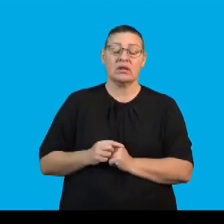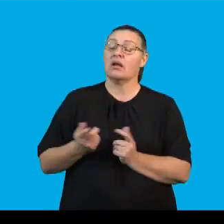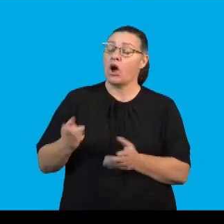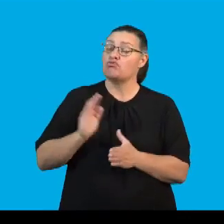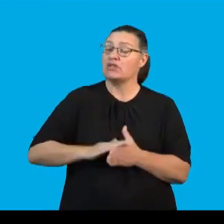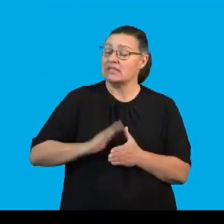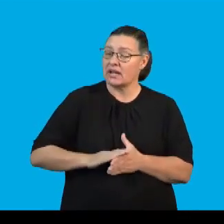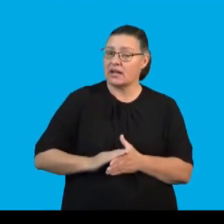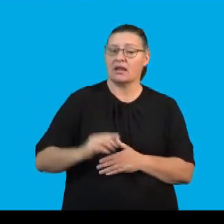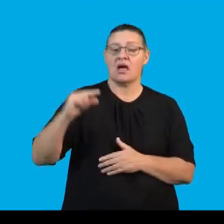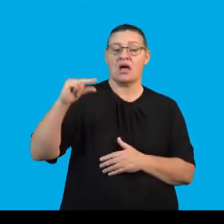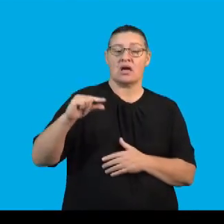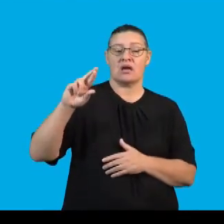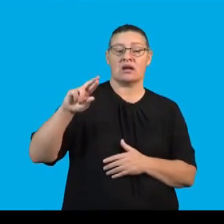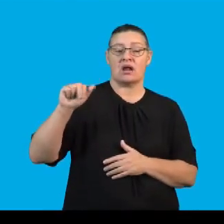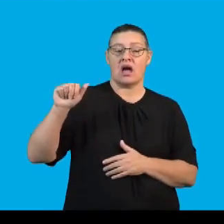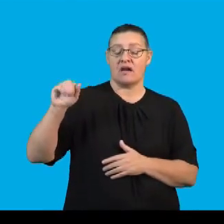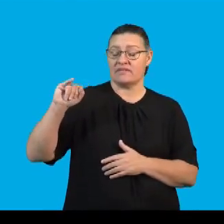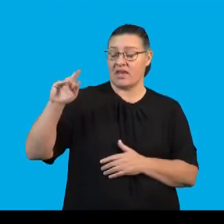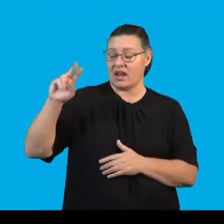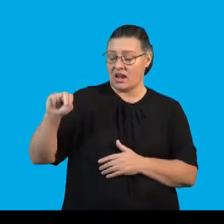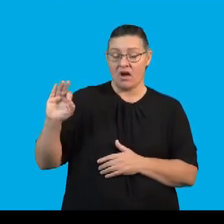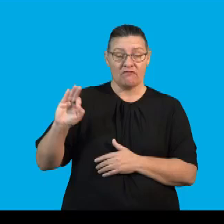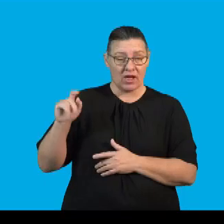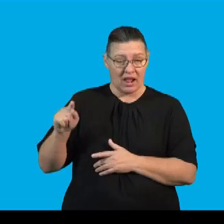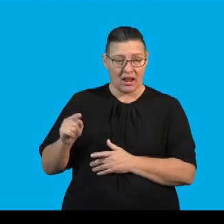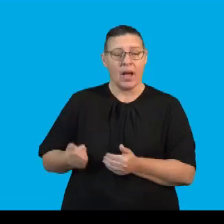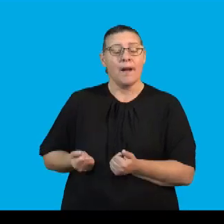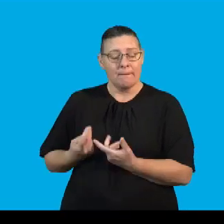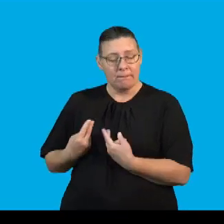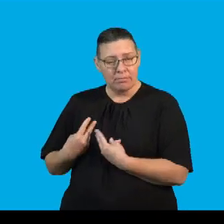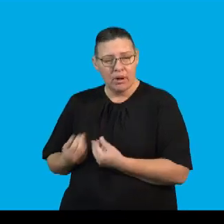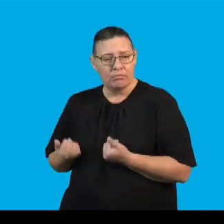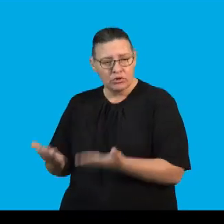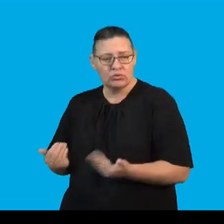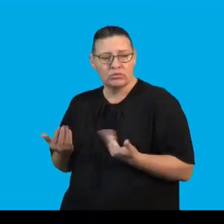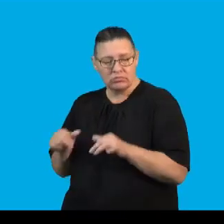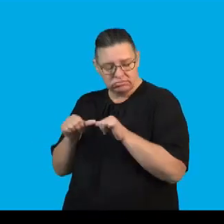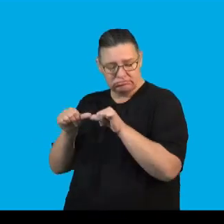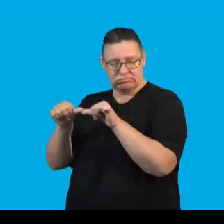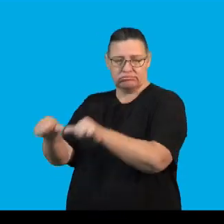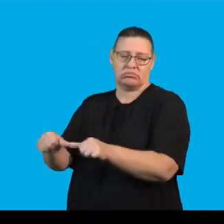at the reason. Graafian follicle keeps producing estrogen.